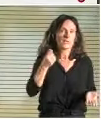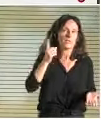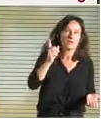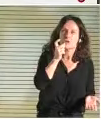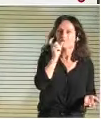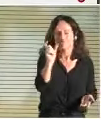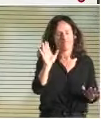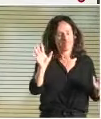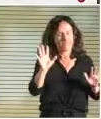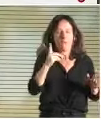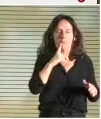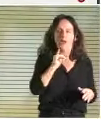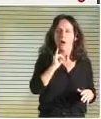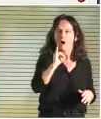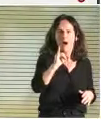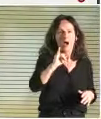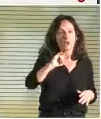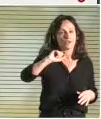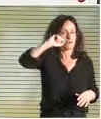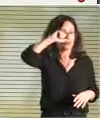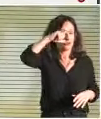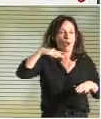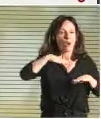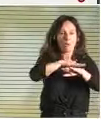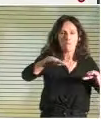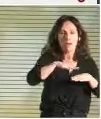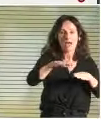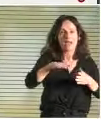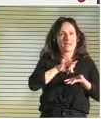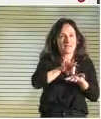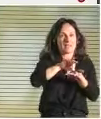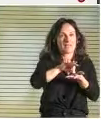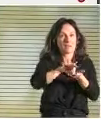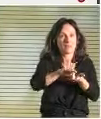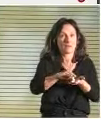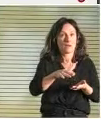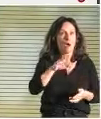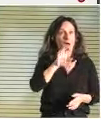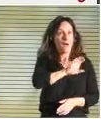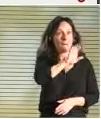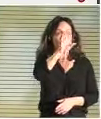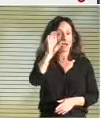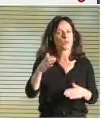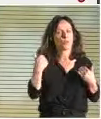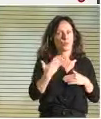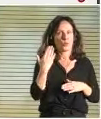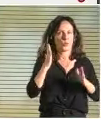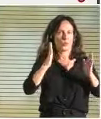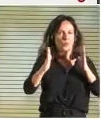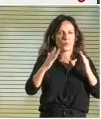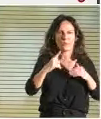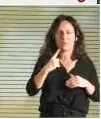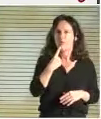service. And these countries had really a difficult time, and they had to suffer during the pandemic. And